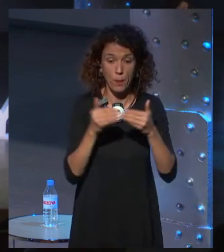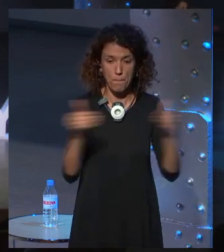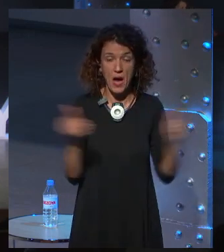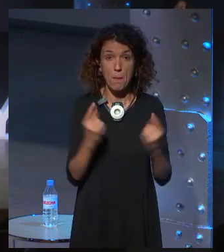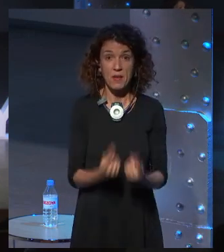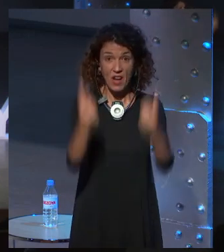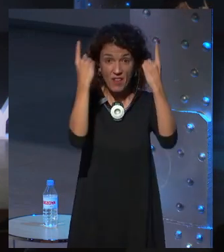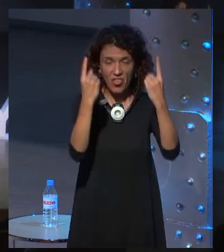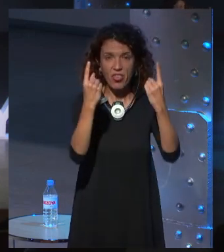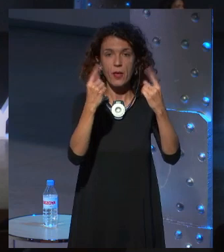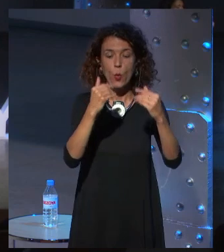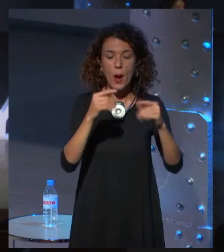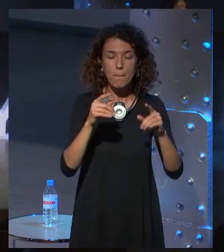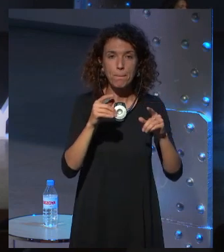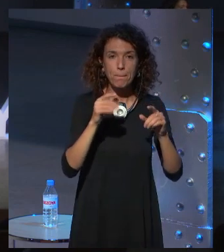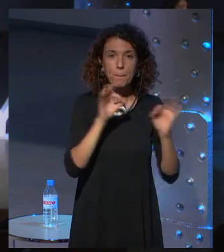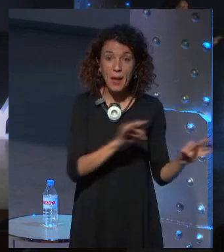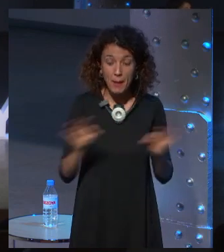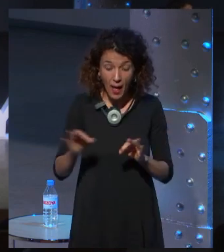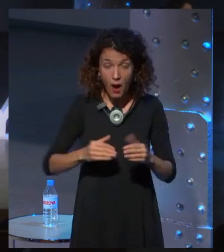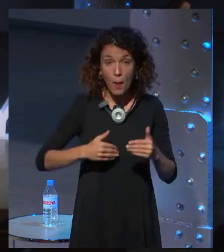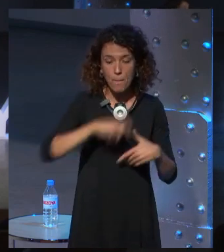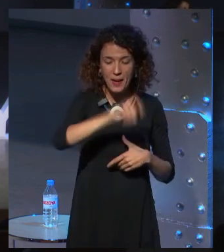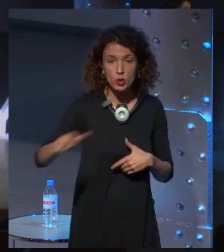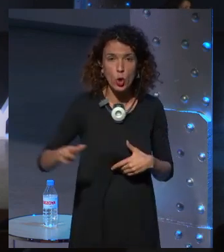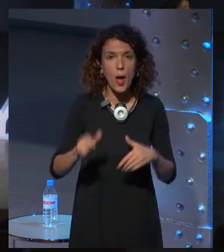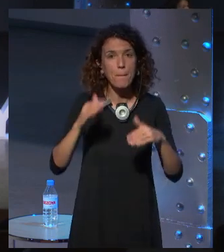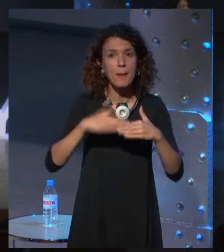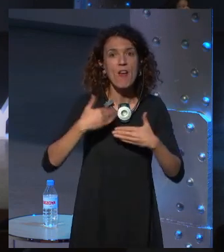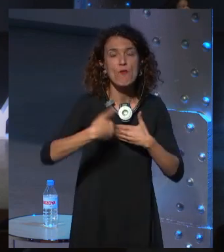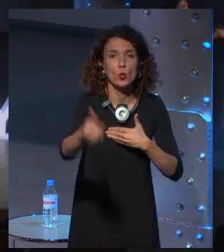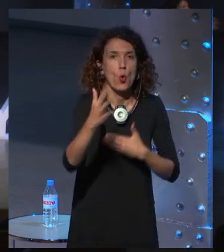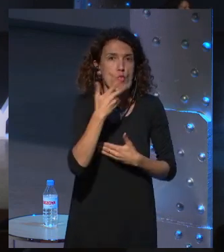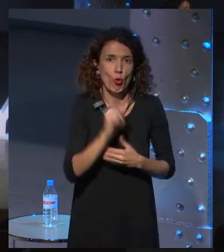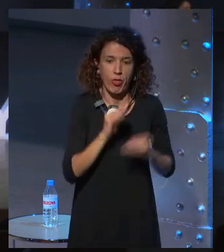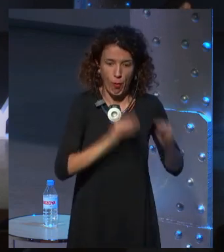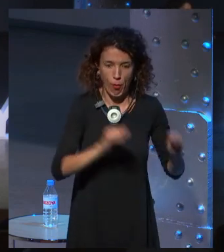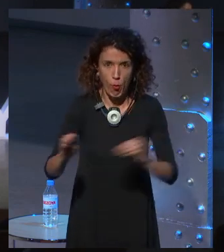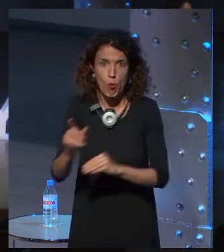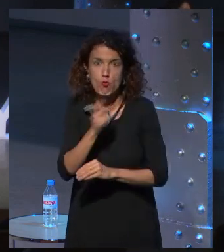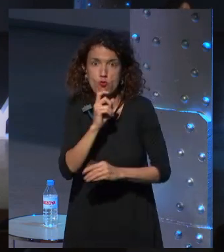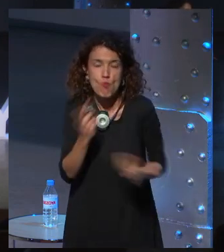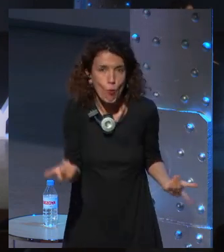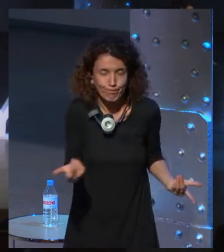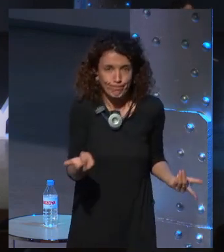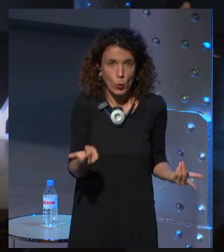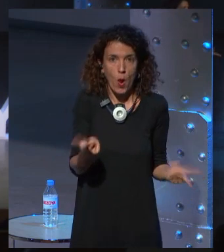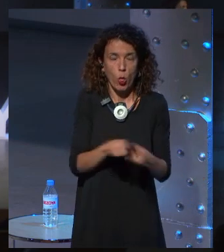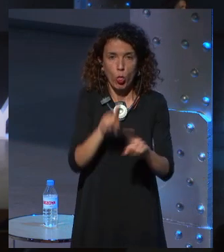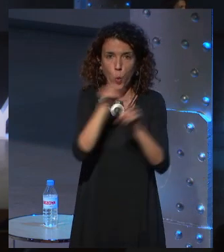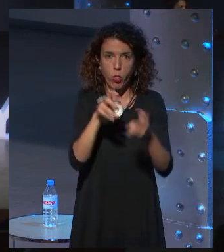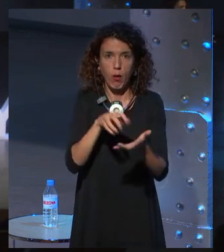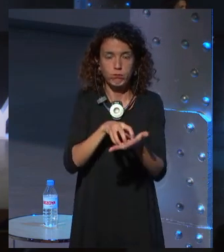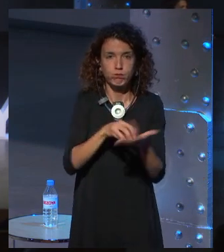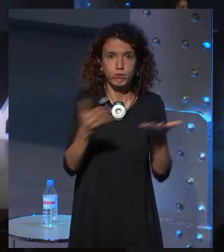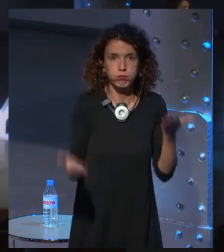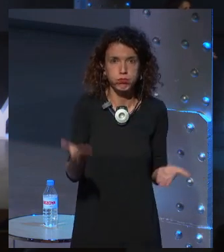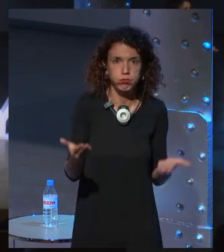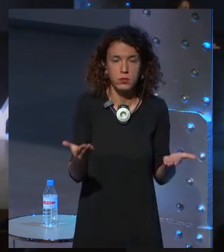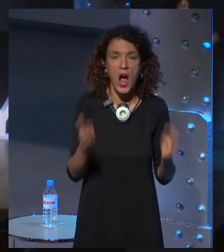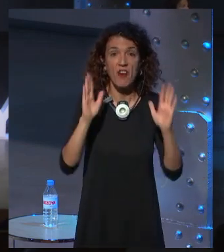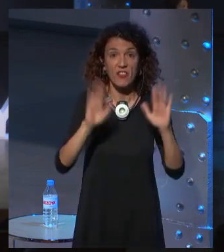for an unknown future. It's a bit of a conundrum. And so what that has meant for me as an